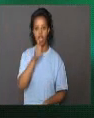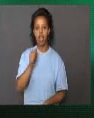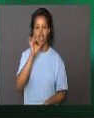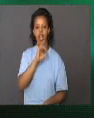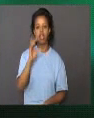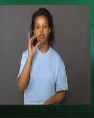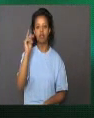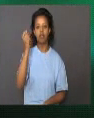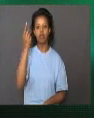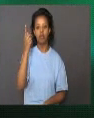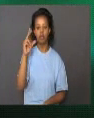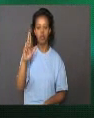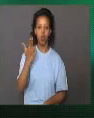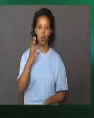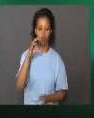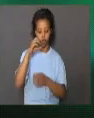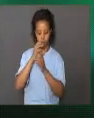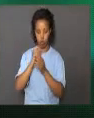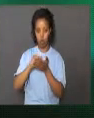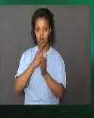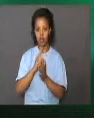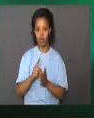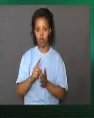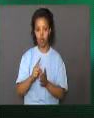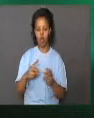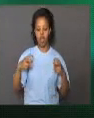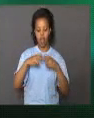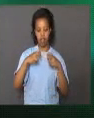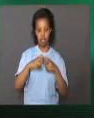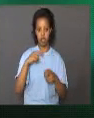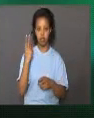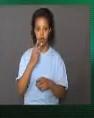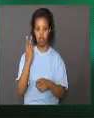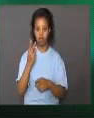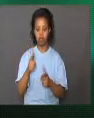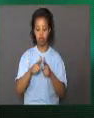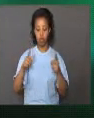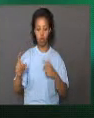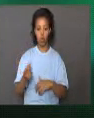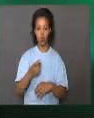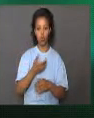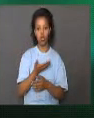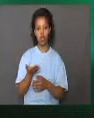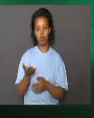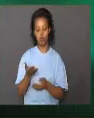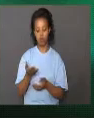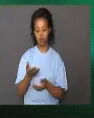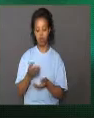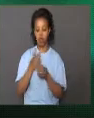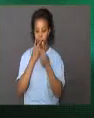Electron microscopes use beams of electrons to produce magnified